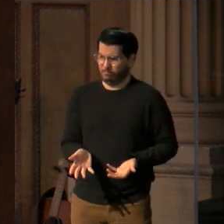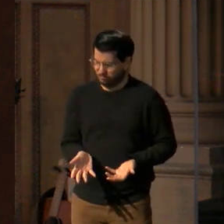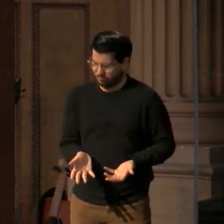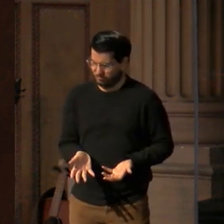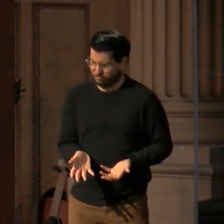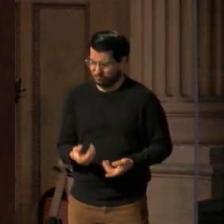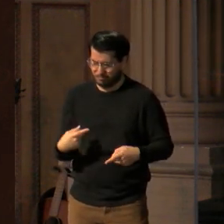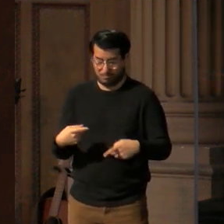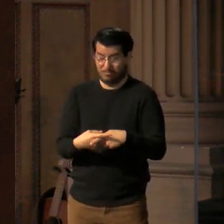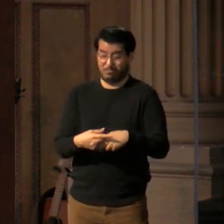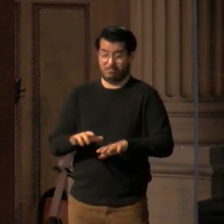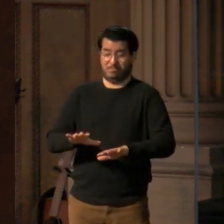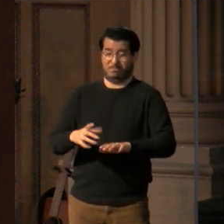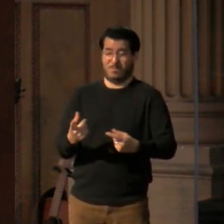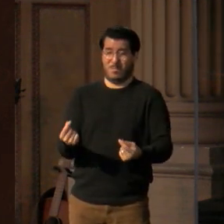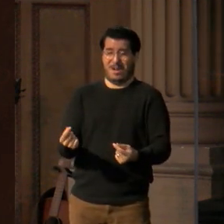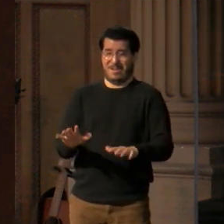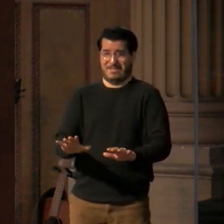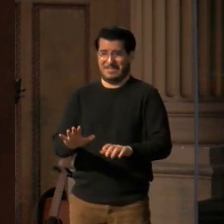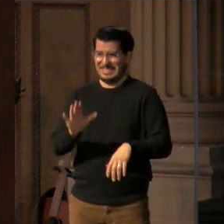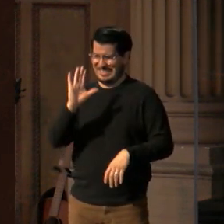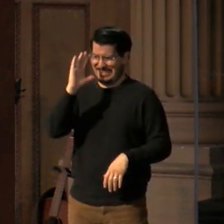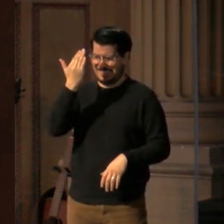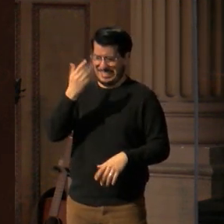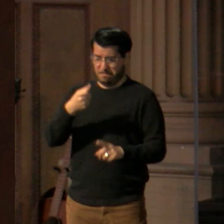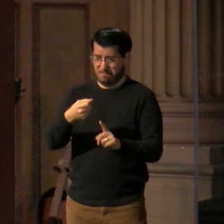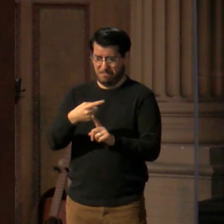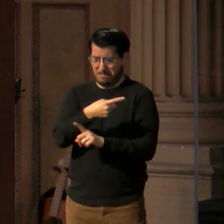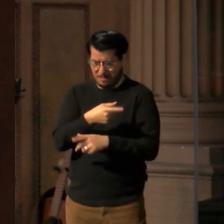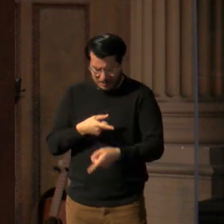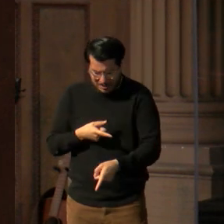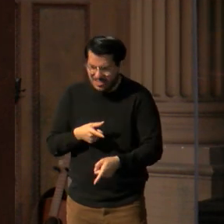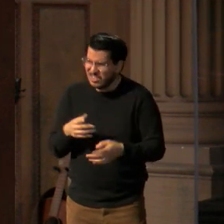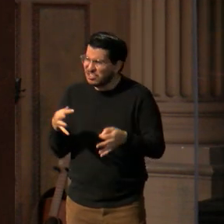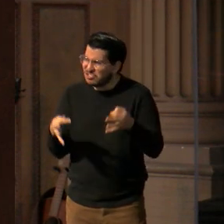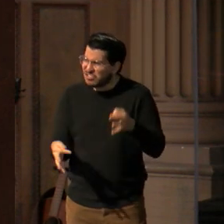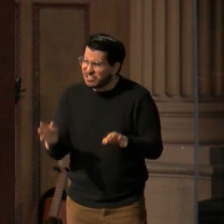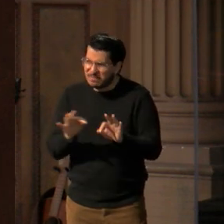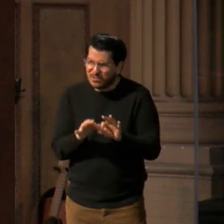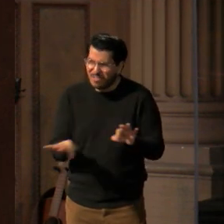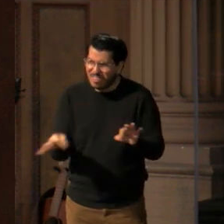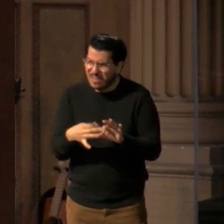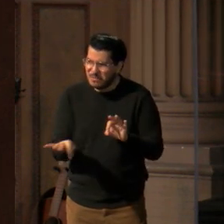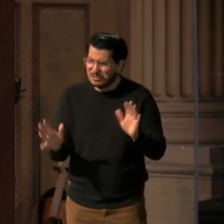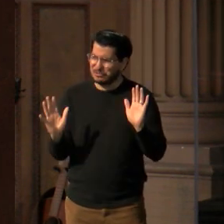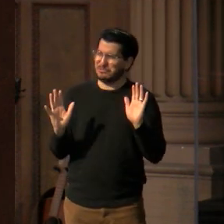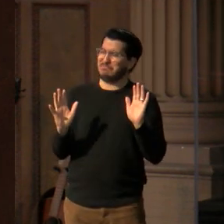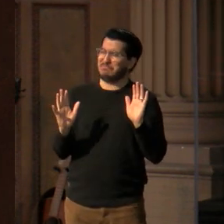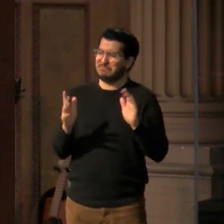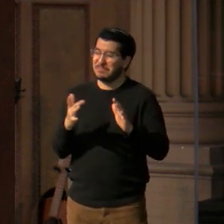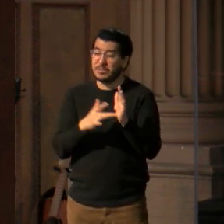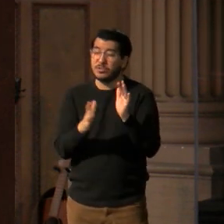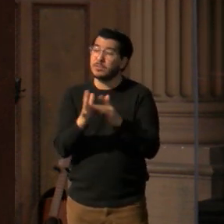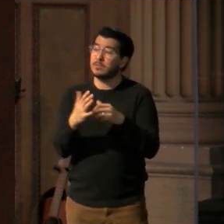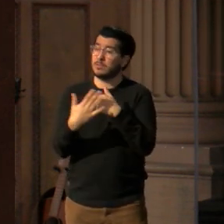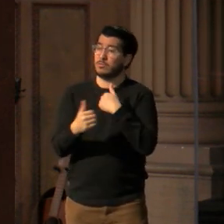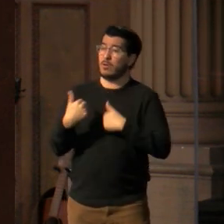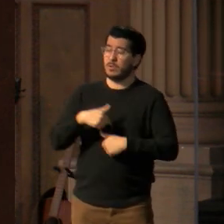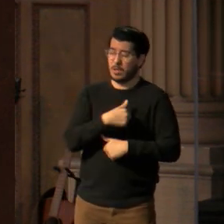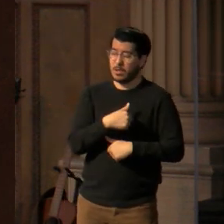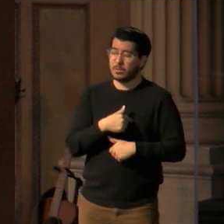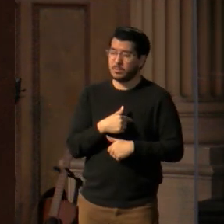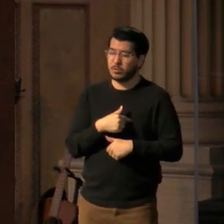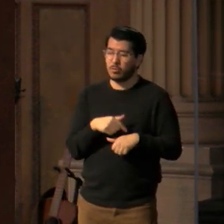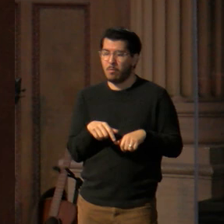So what's the connection here? Because this seems at first glance, like this is some of the most judgmental language in scripture. Like Jesus is calling us to evaluate